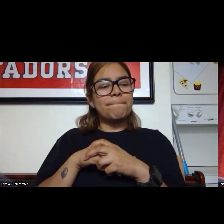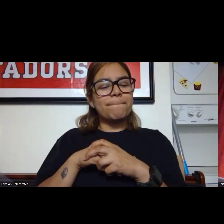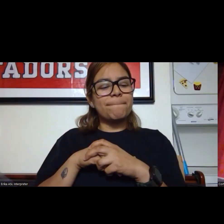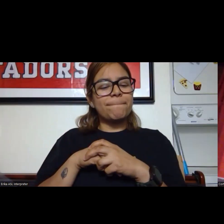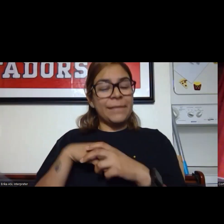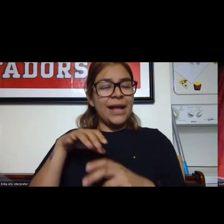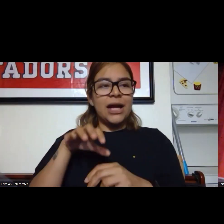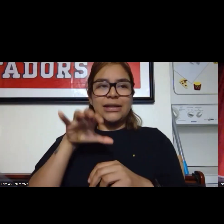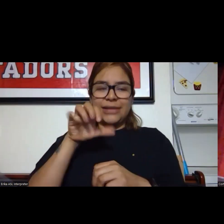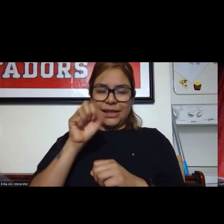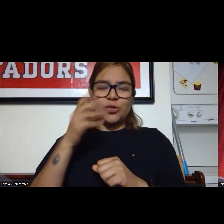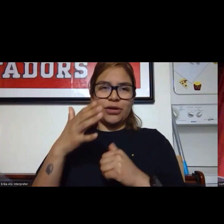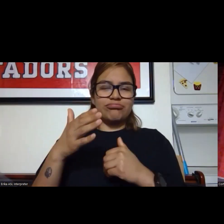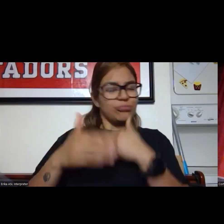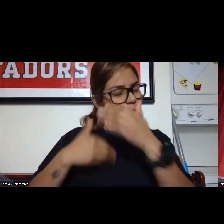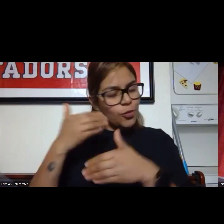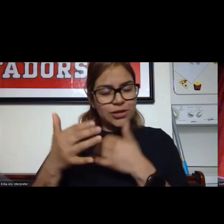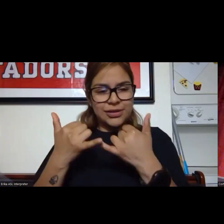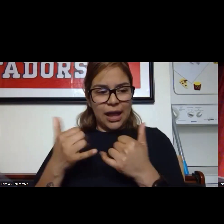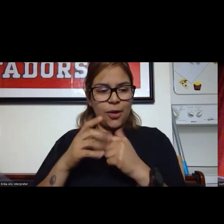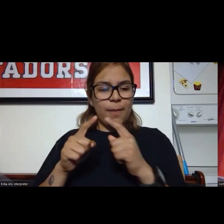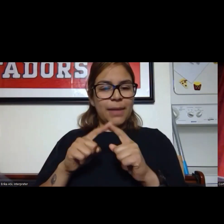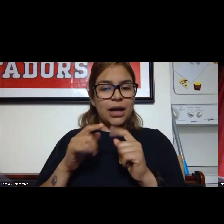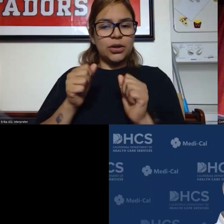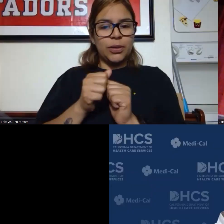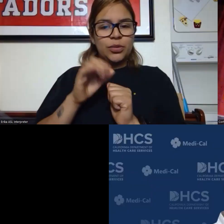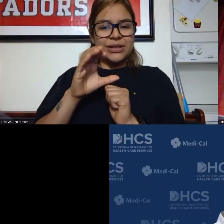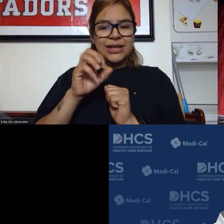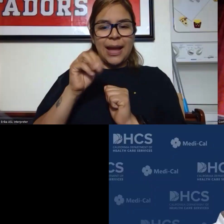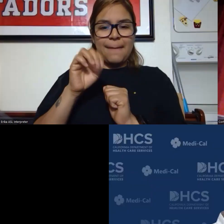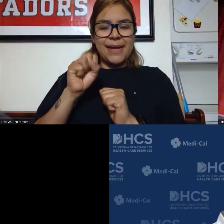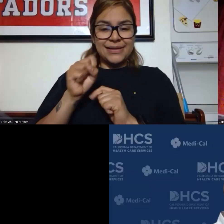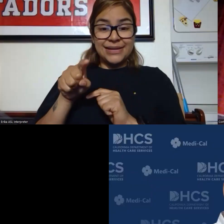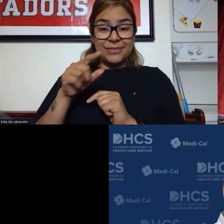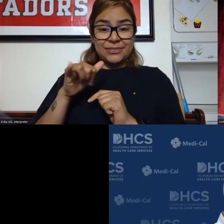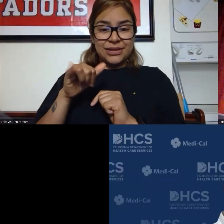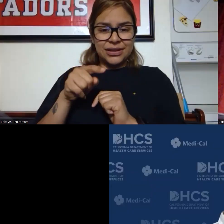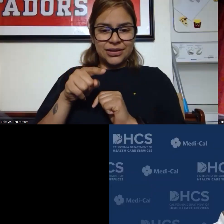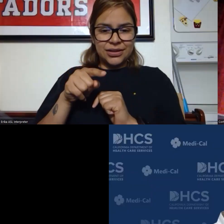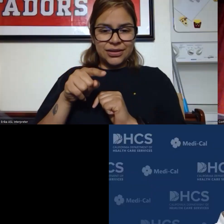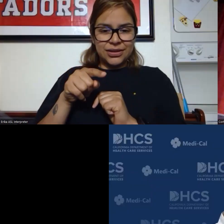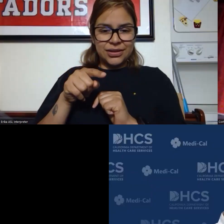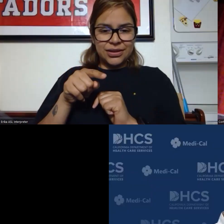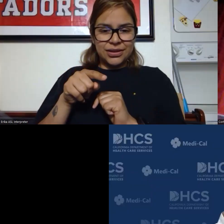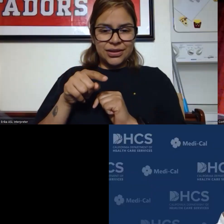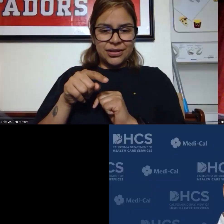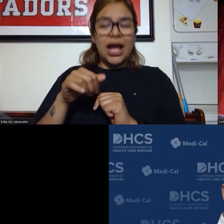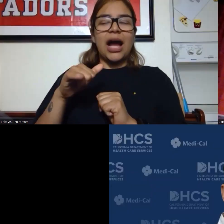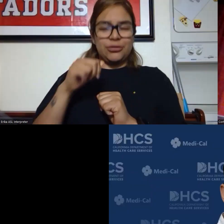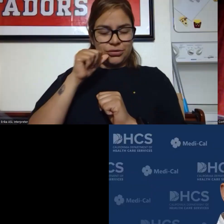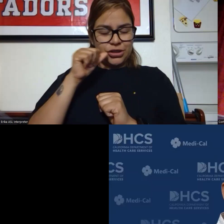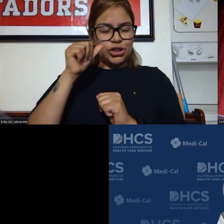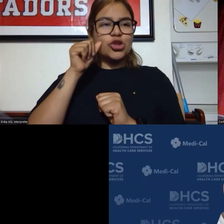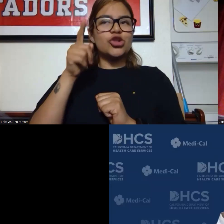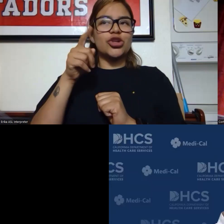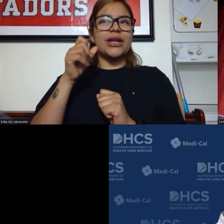yes, we are currently going through that process with CMS. I went on one of the site visits yesterday, and I'm going on another